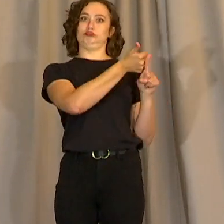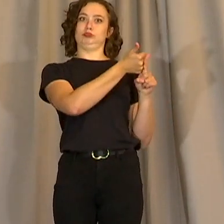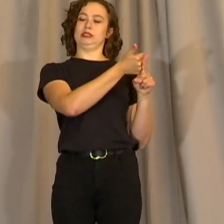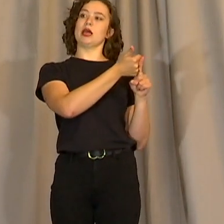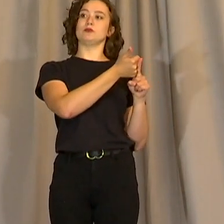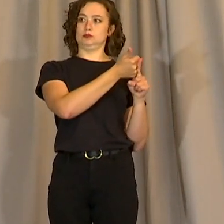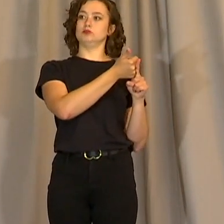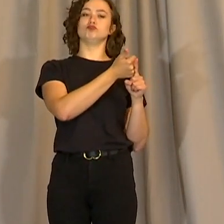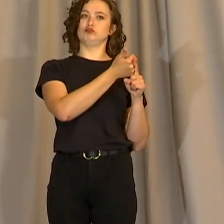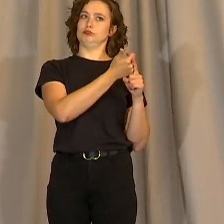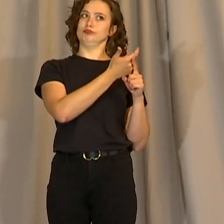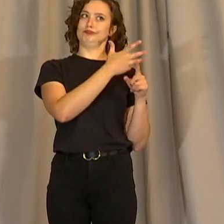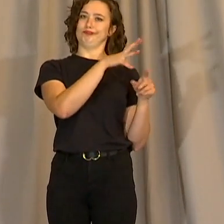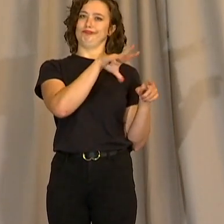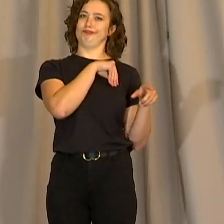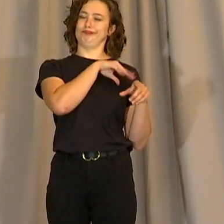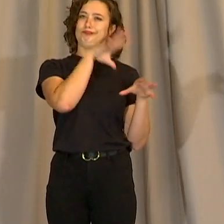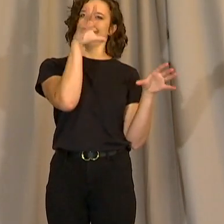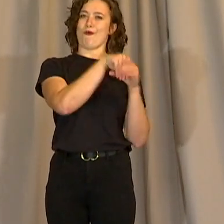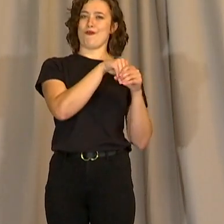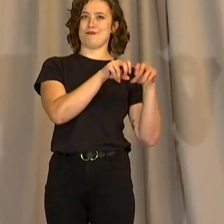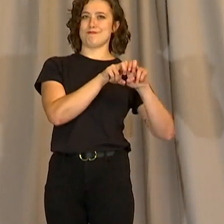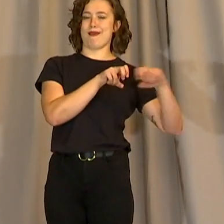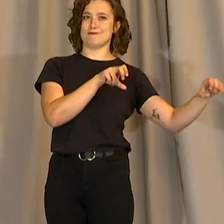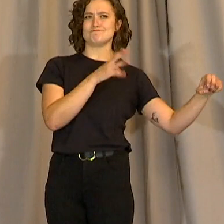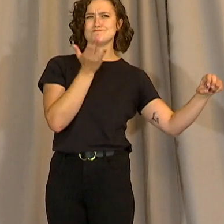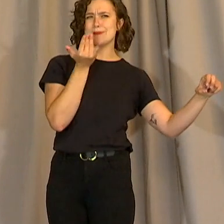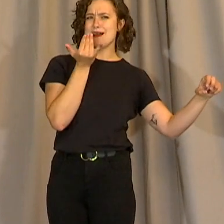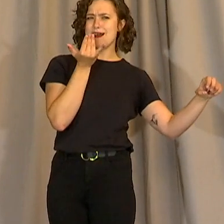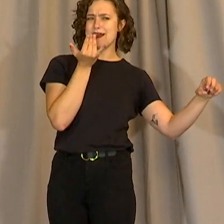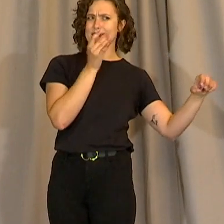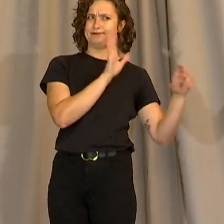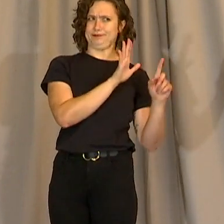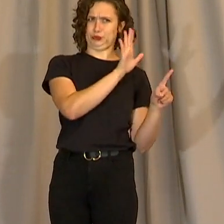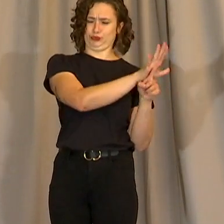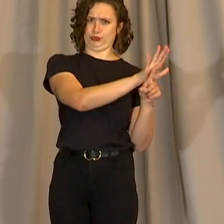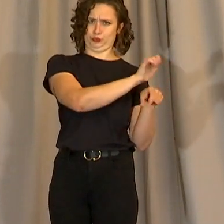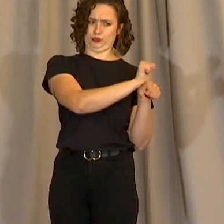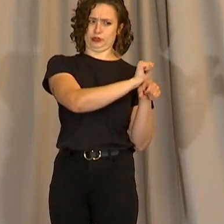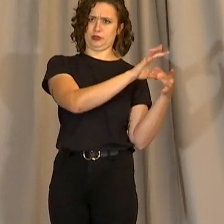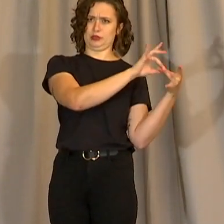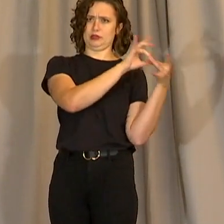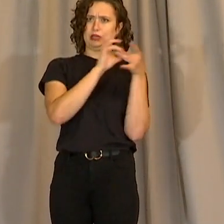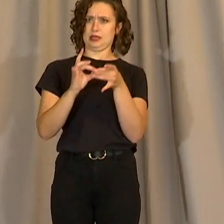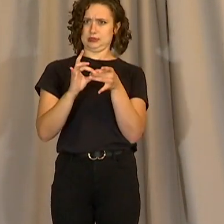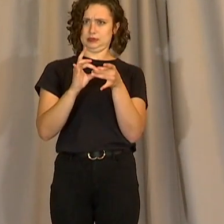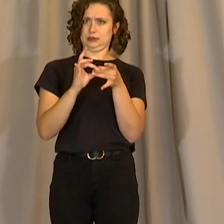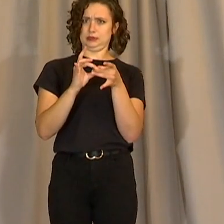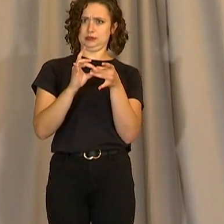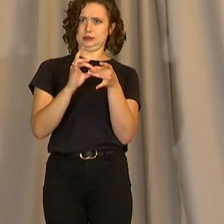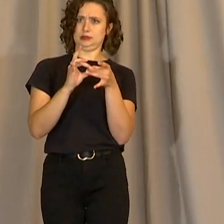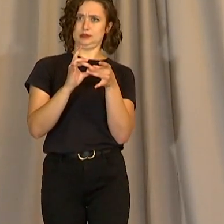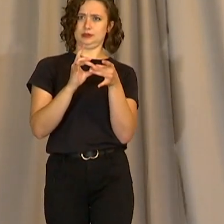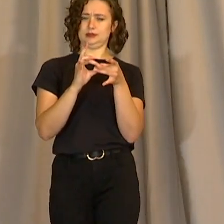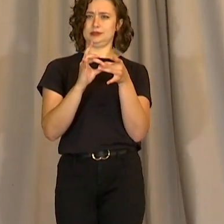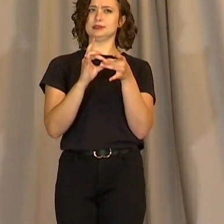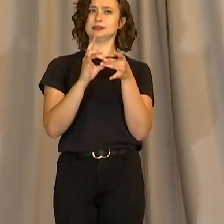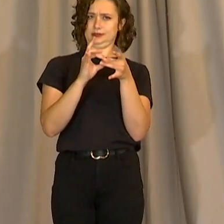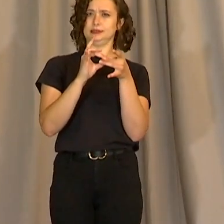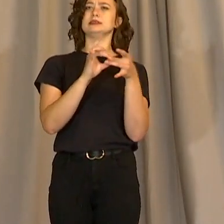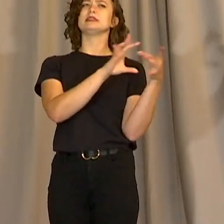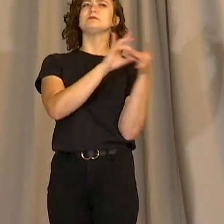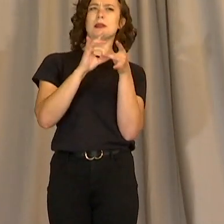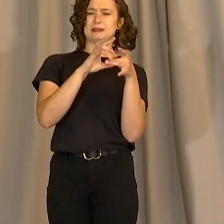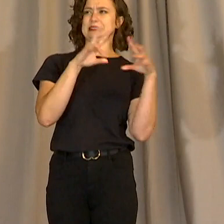to be a part of the panel, and what about your work connects to this topic, and what about this topic connects to your